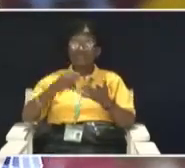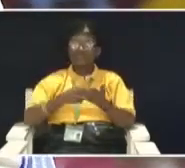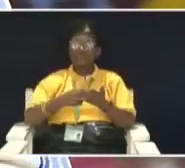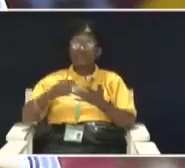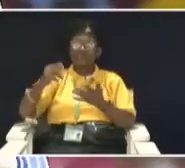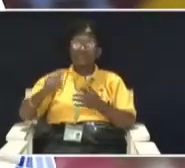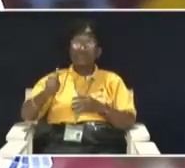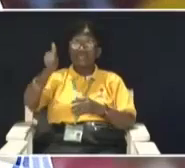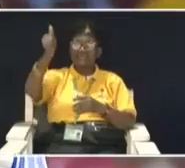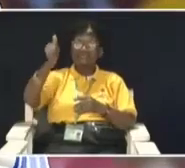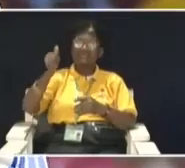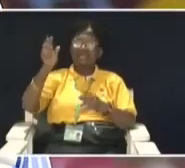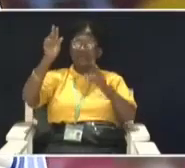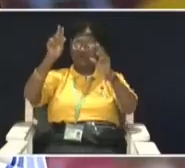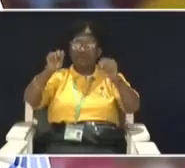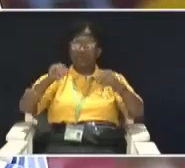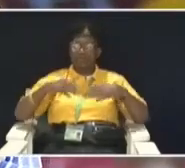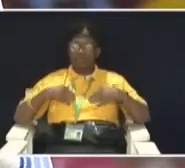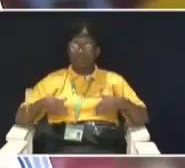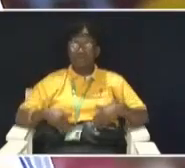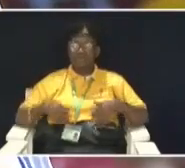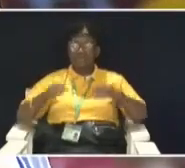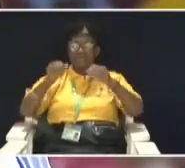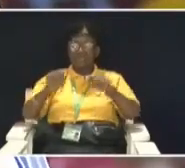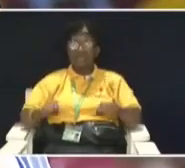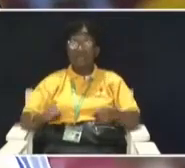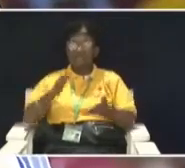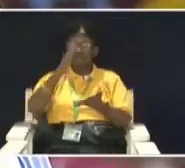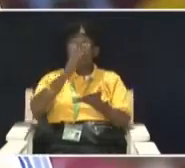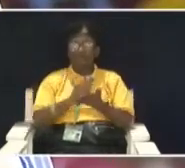Nobody can stop us when we want to see God,